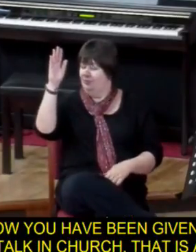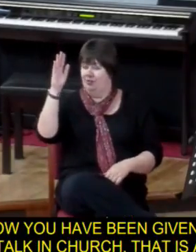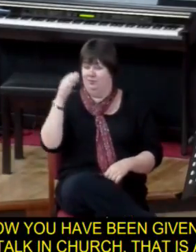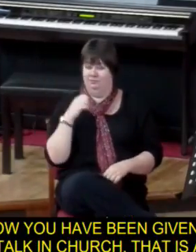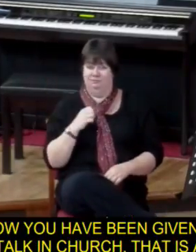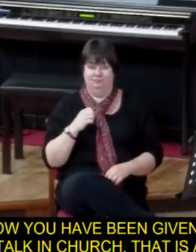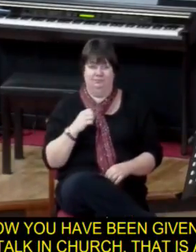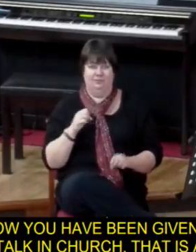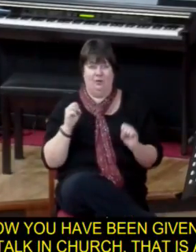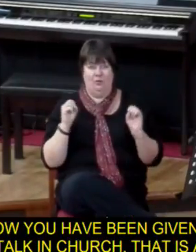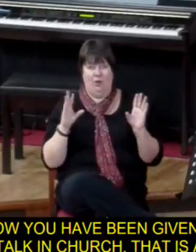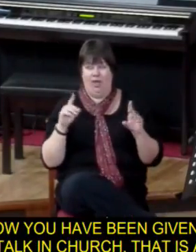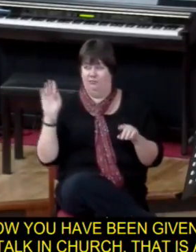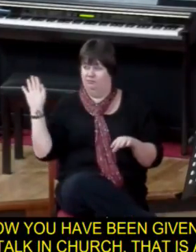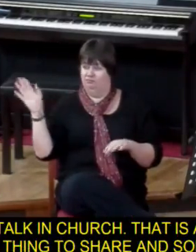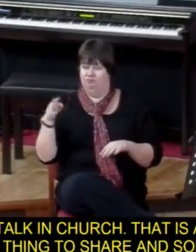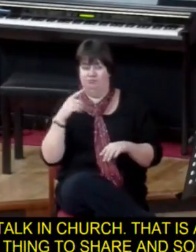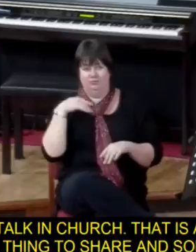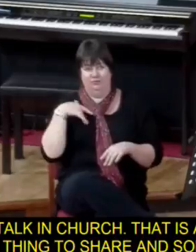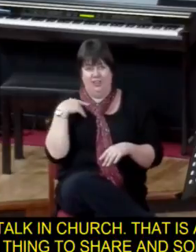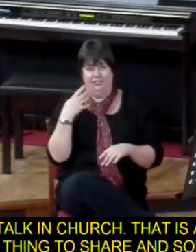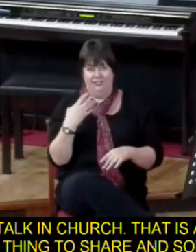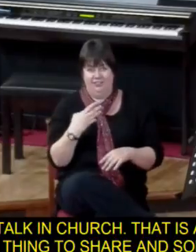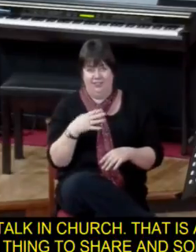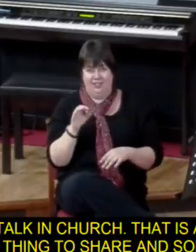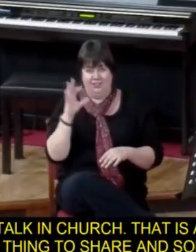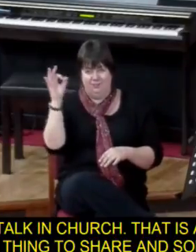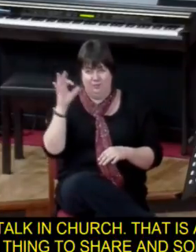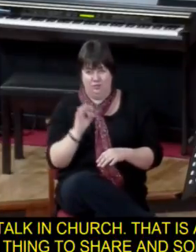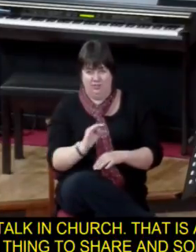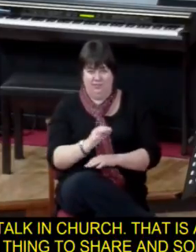Wow, yeah, that must be about 90%. Okay.